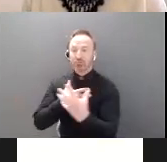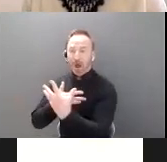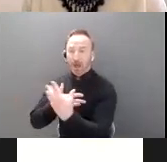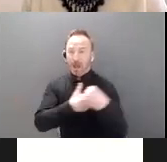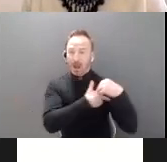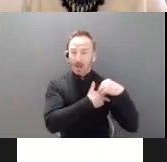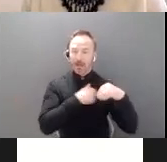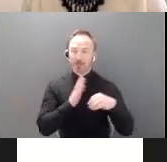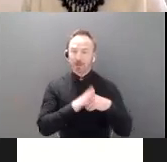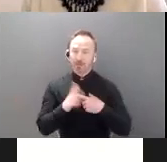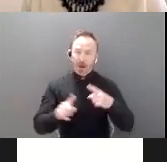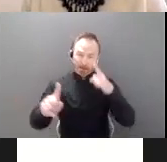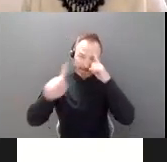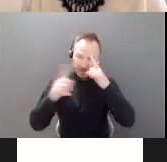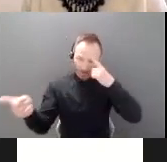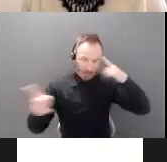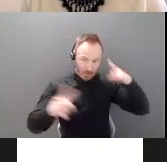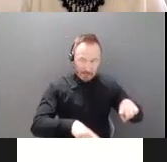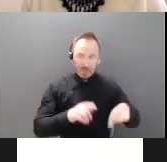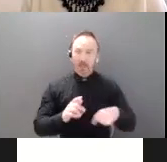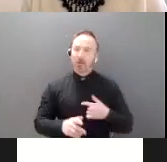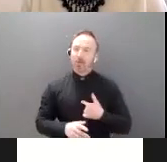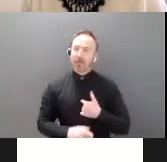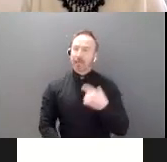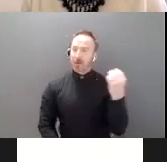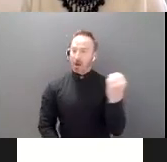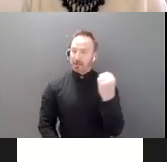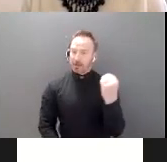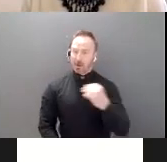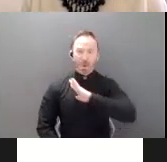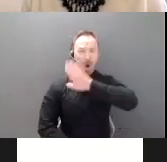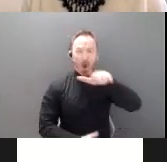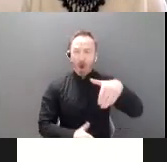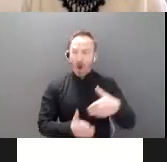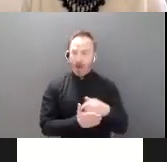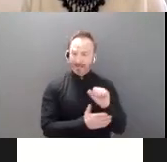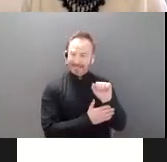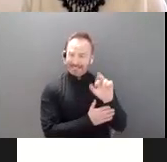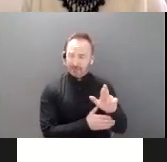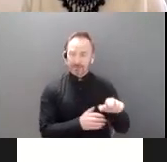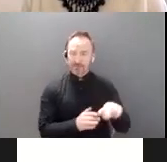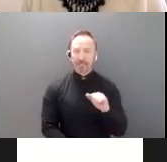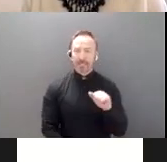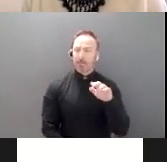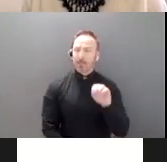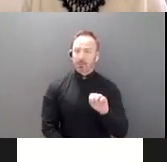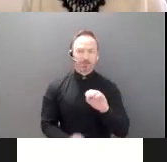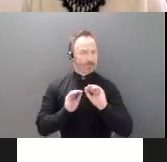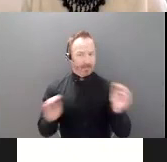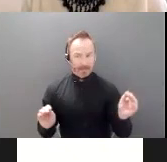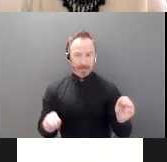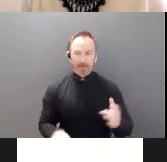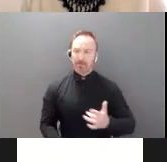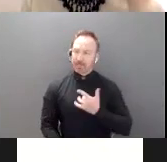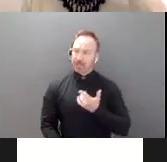envision an Ontario where all seniors are free from abuse and have a strong voice, feel safe and respected. And the